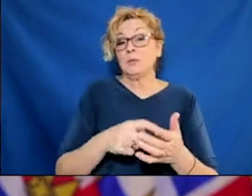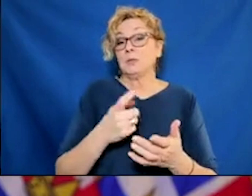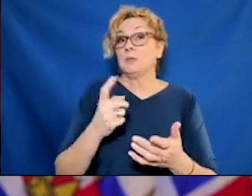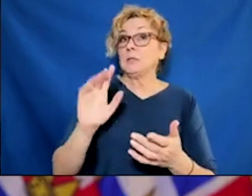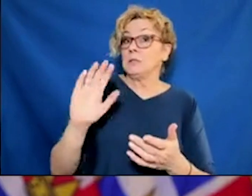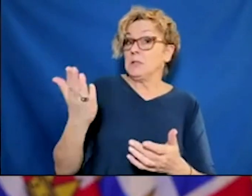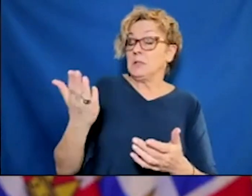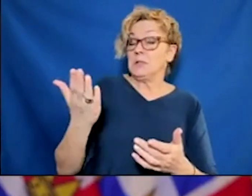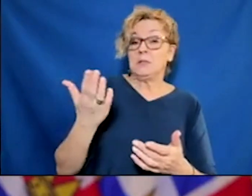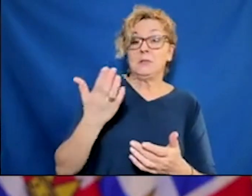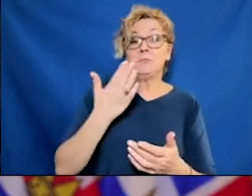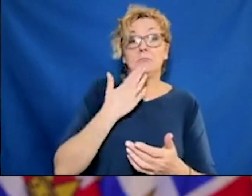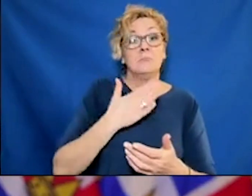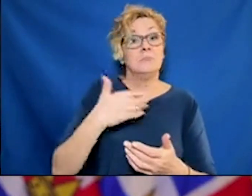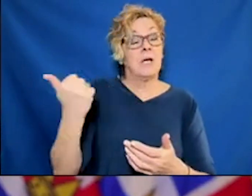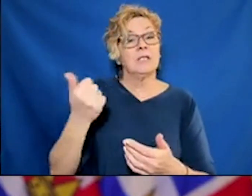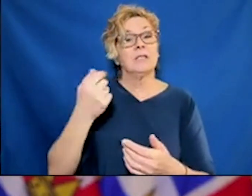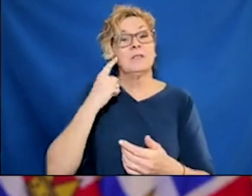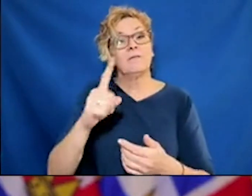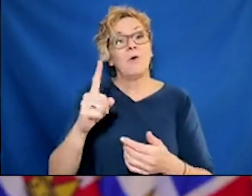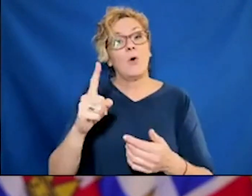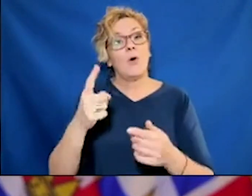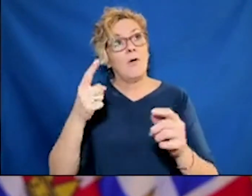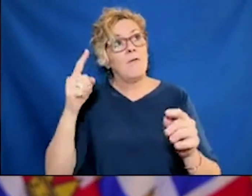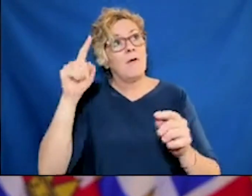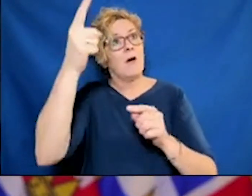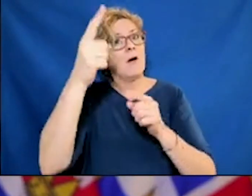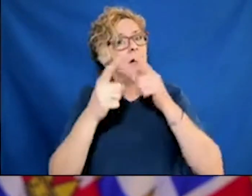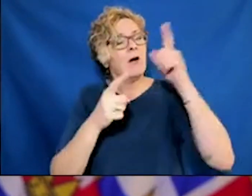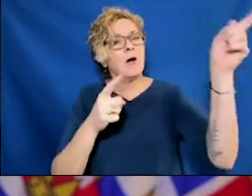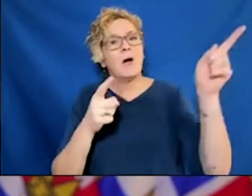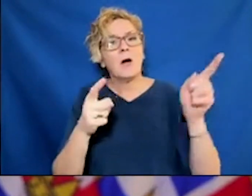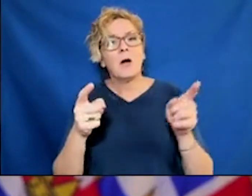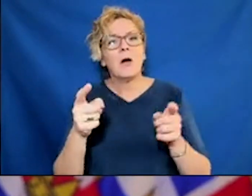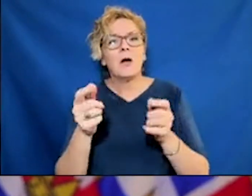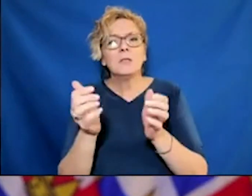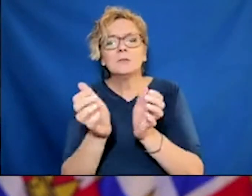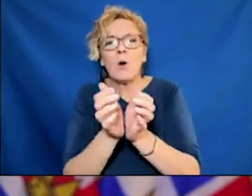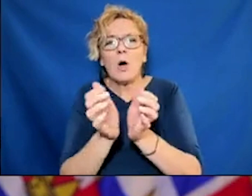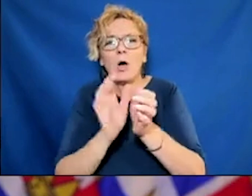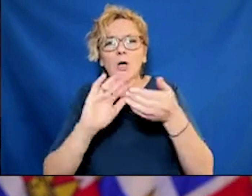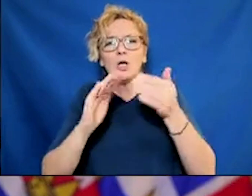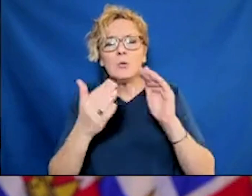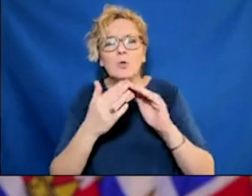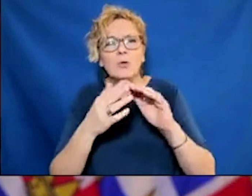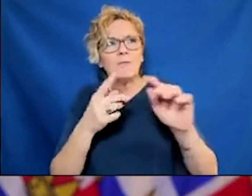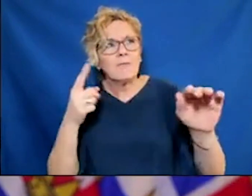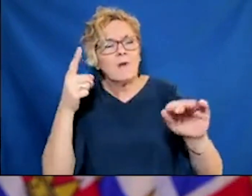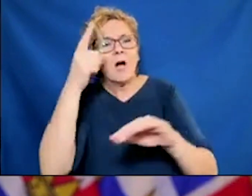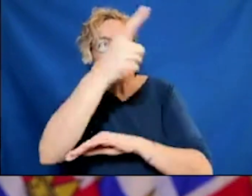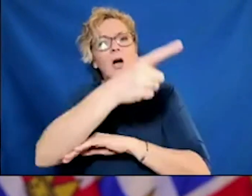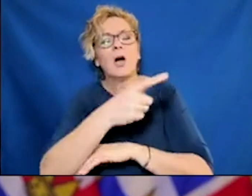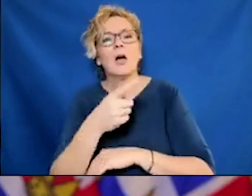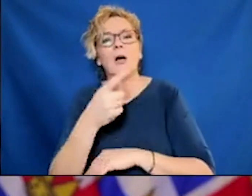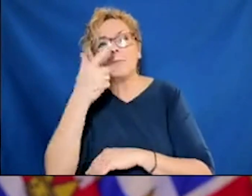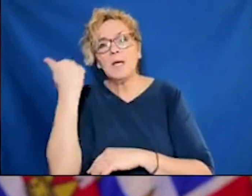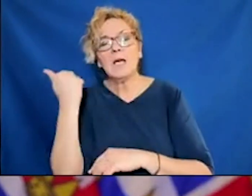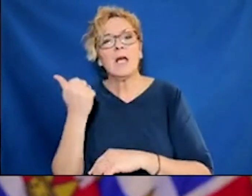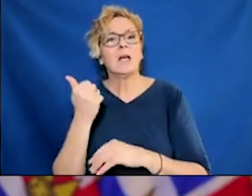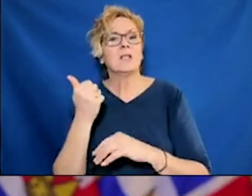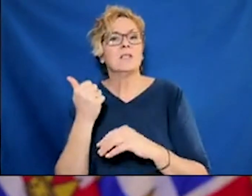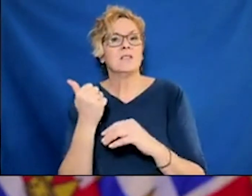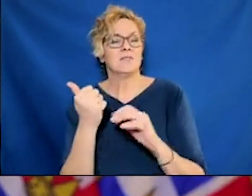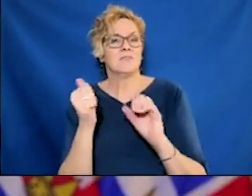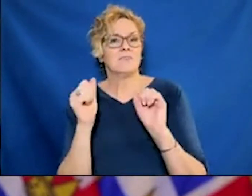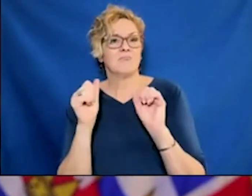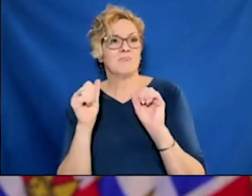is in some more remote communities where the machines themselves can be used, and if somebody is sick and